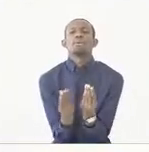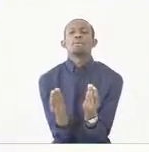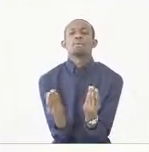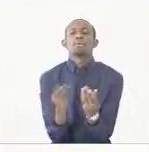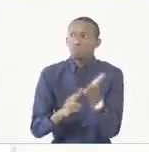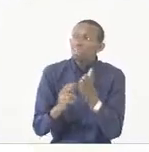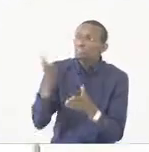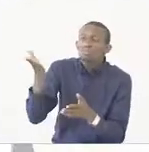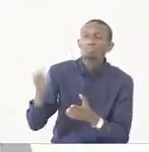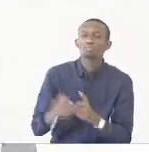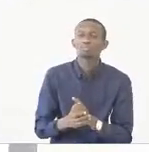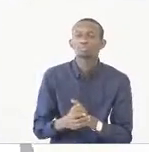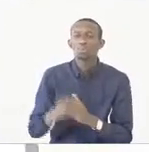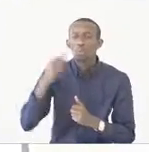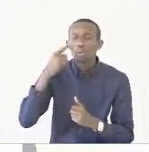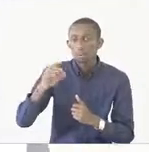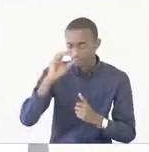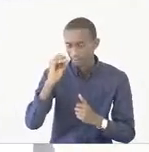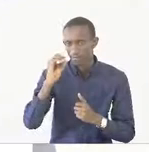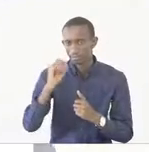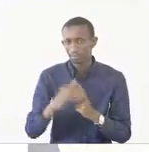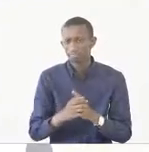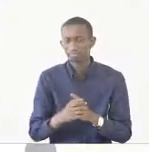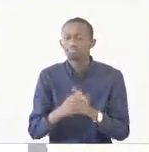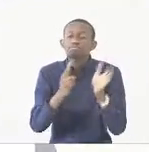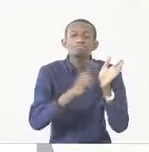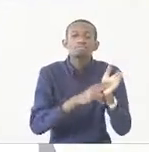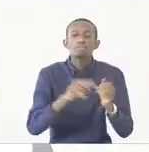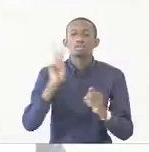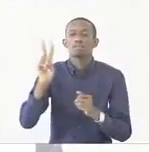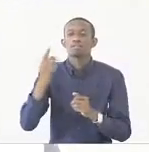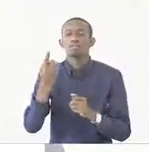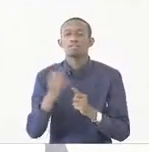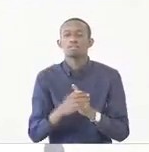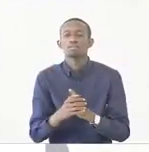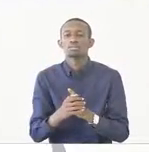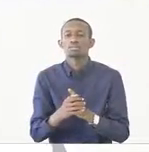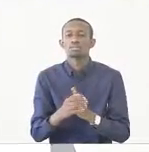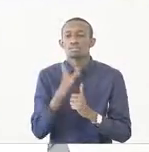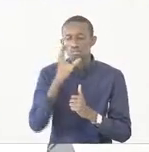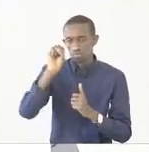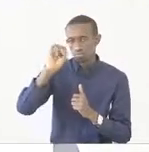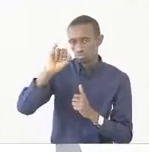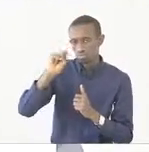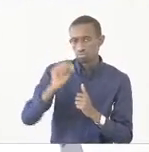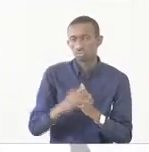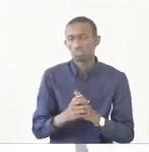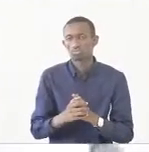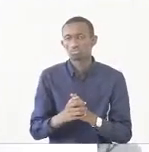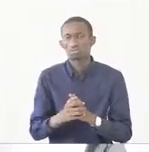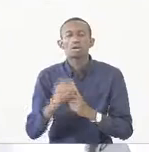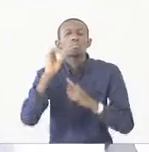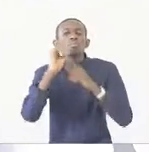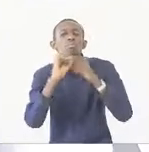this one. And then we find this is 0, then equals to V1, then sine theta